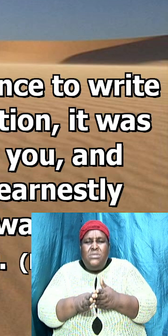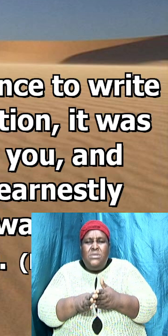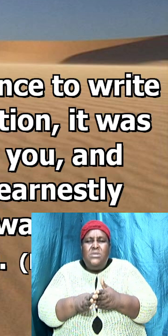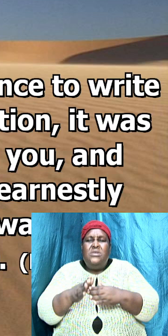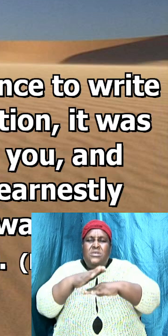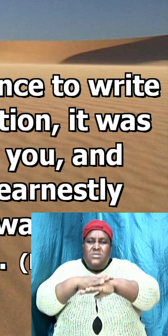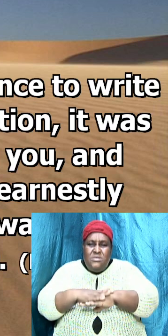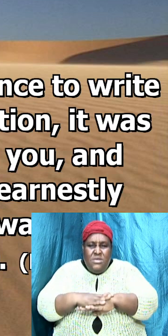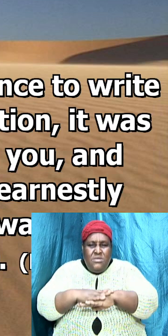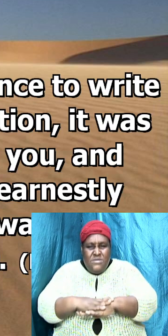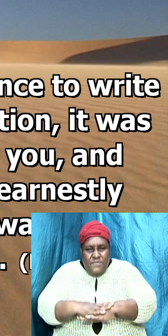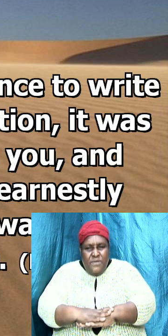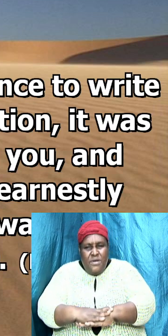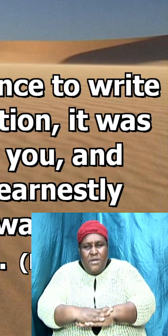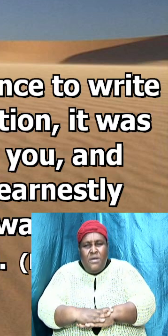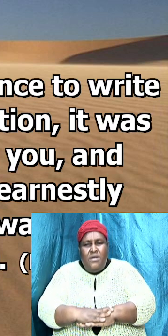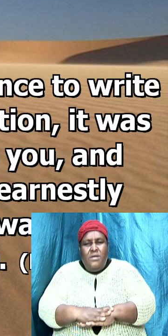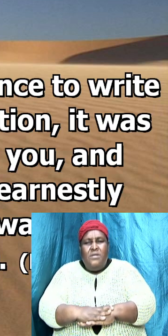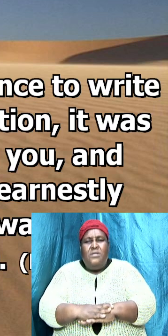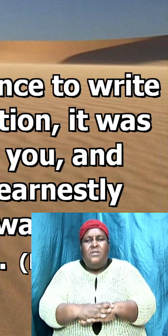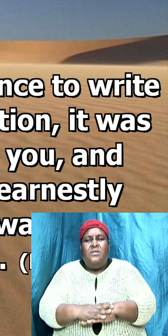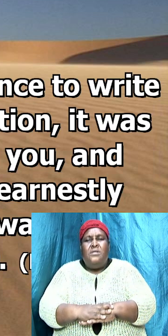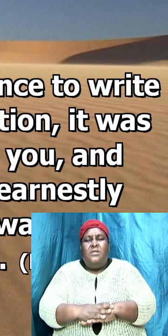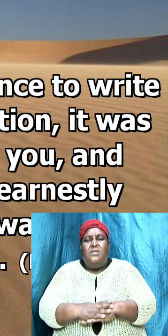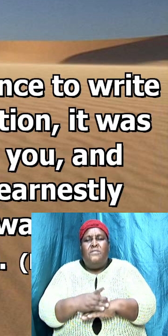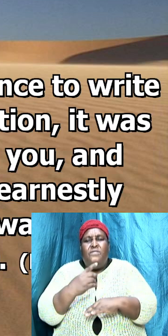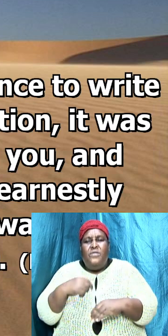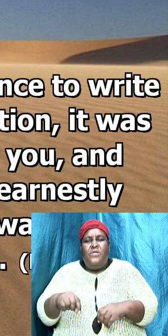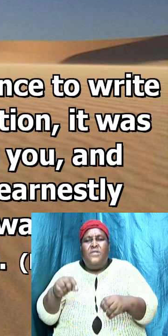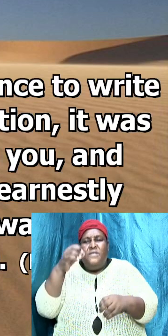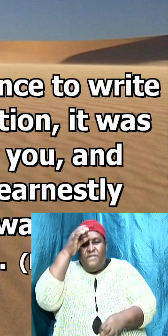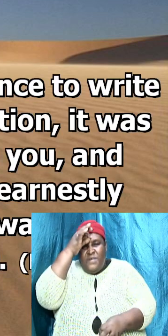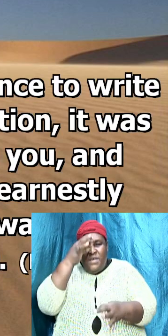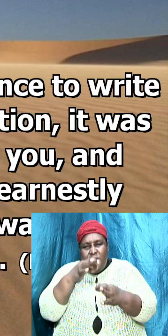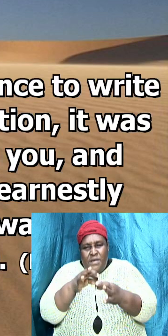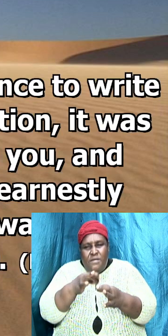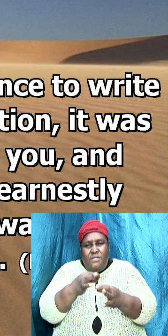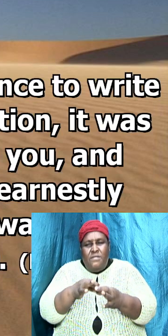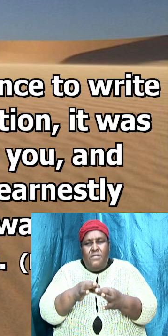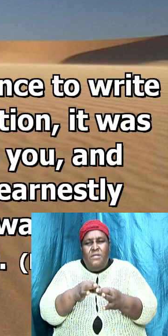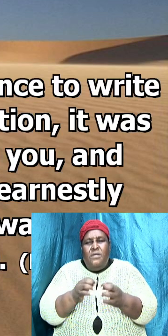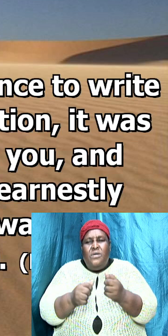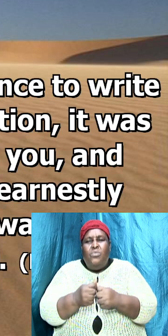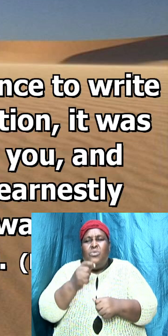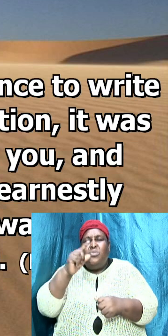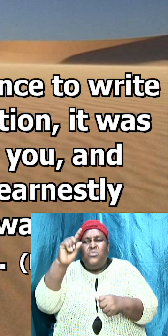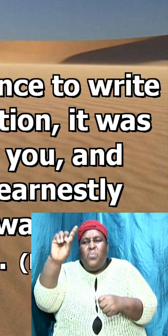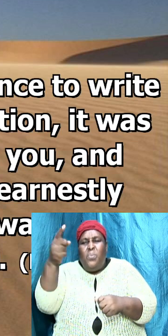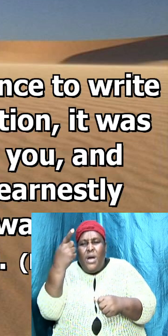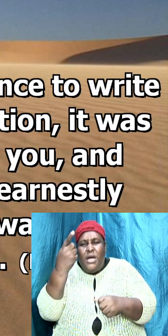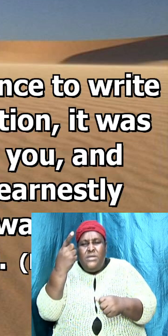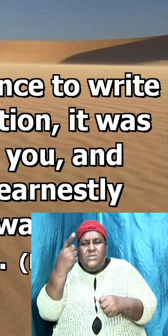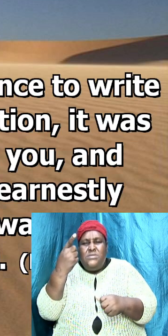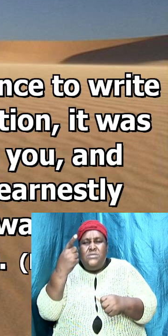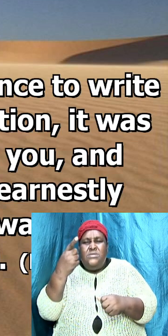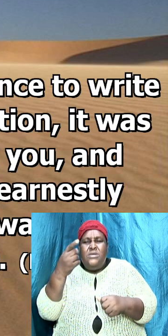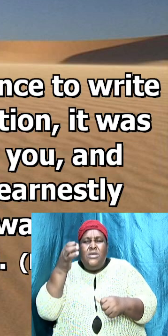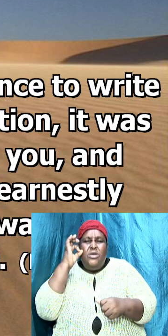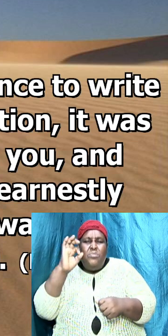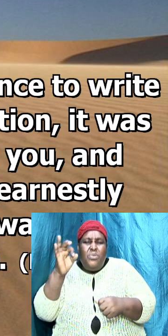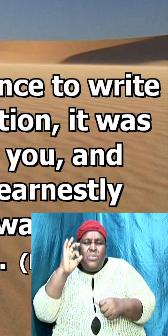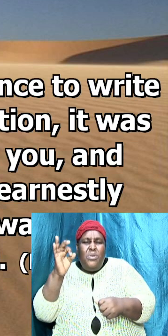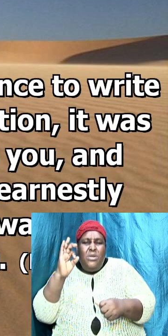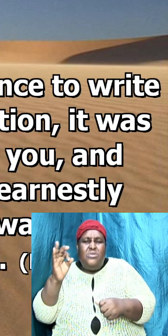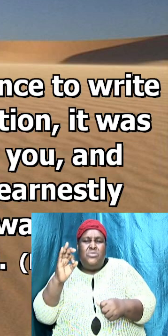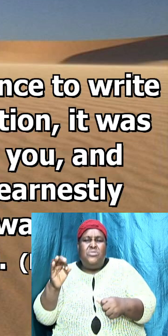and exhort you that he should earnestly contend for the faith which was